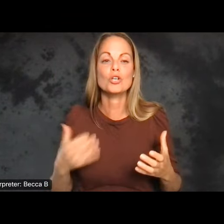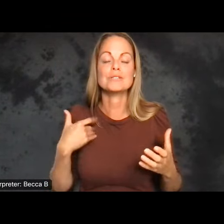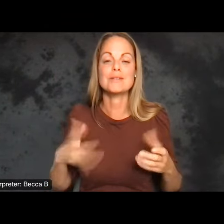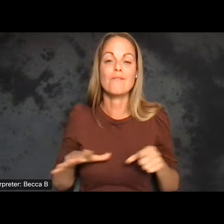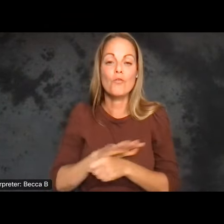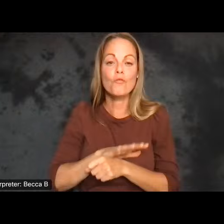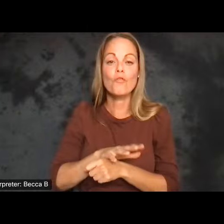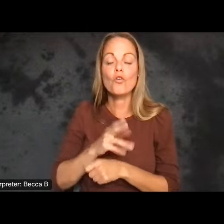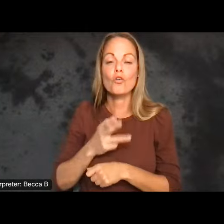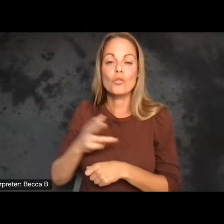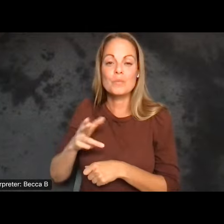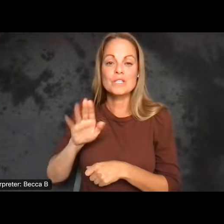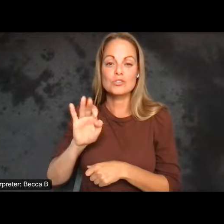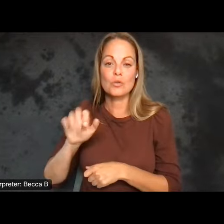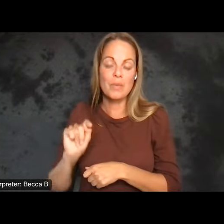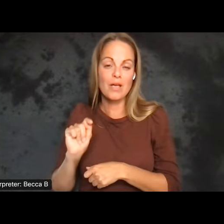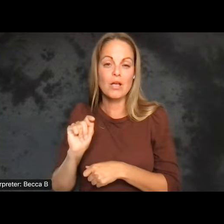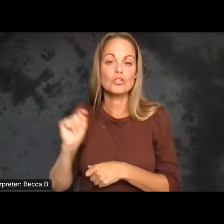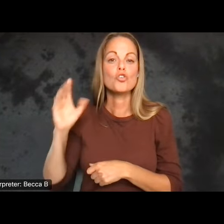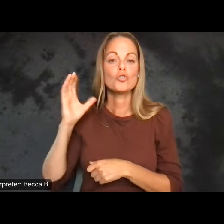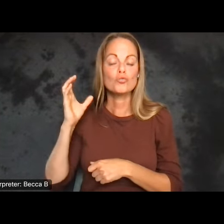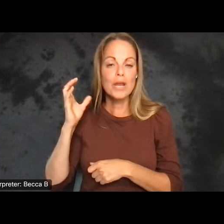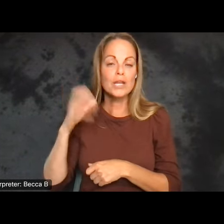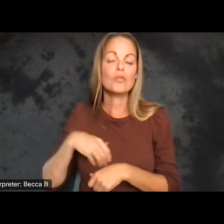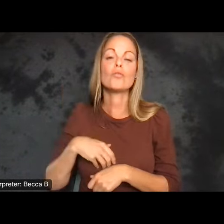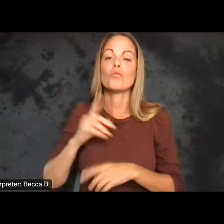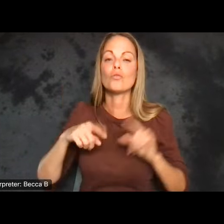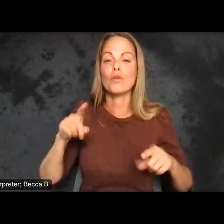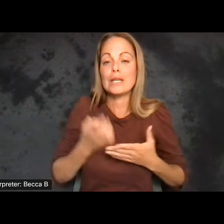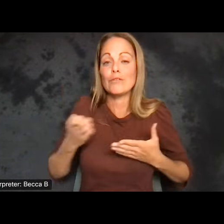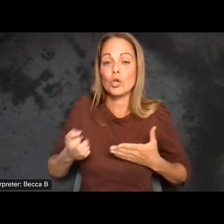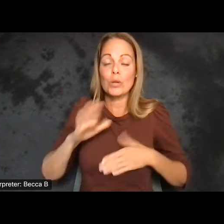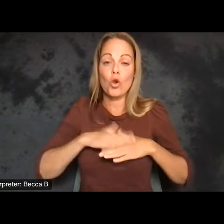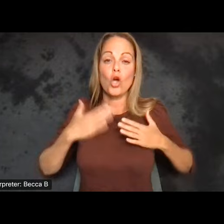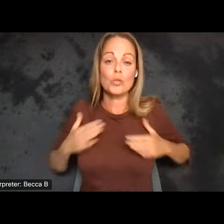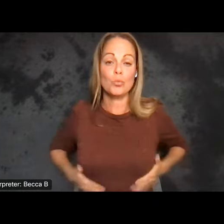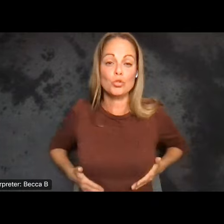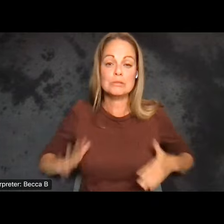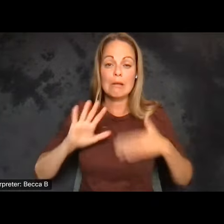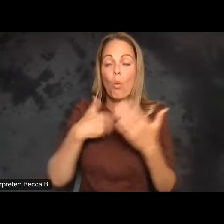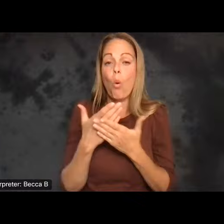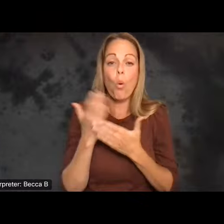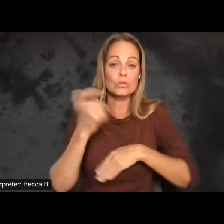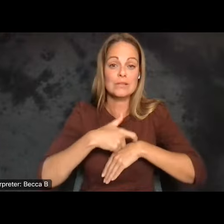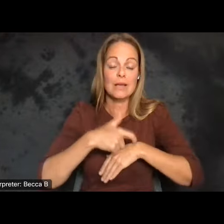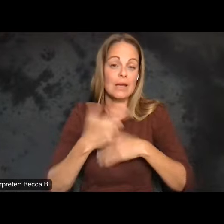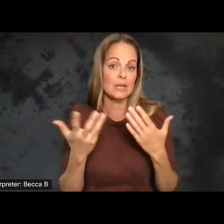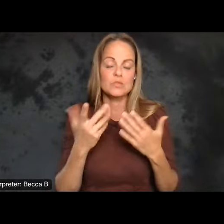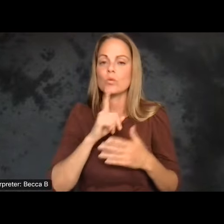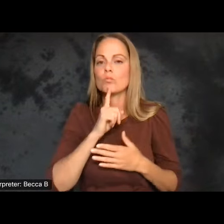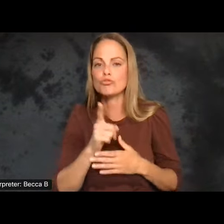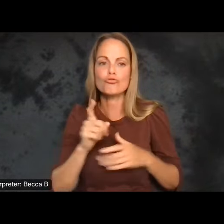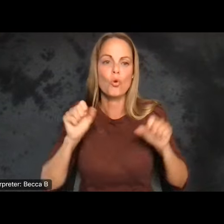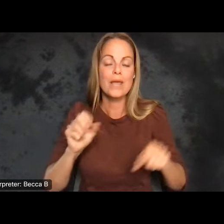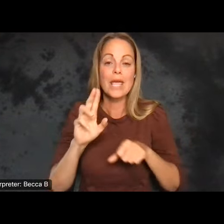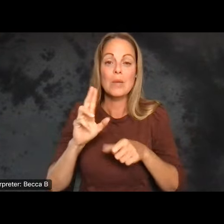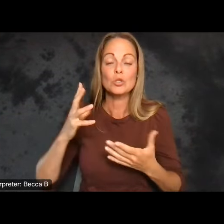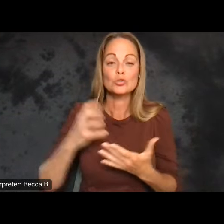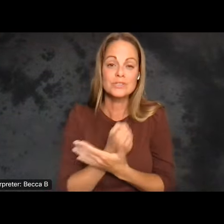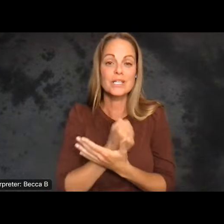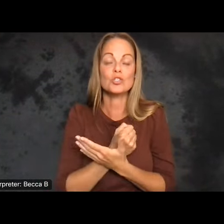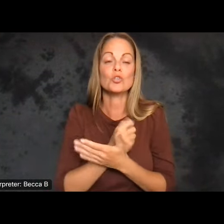belts, have radios, have a variety of equipment that they have to keep on their person at all times. So we just need to make sure we are able to utilize furniture